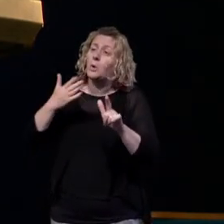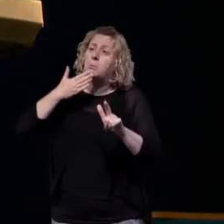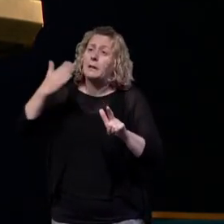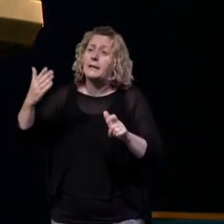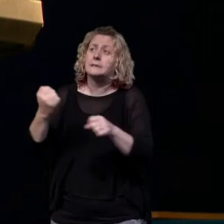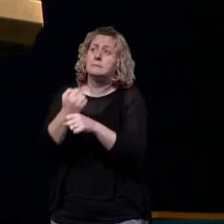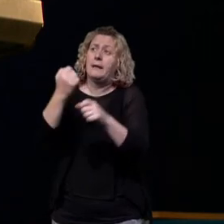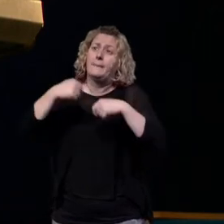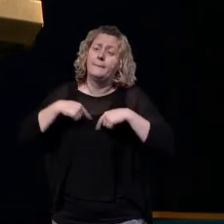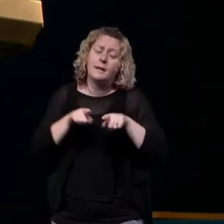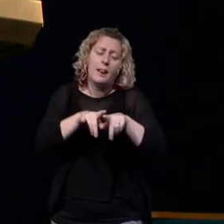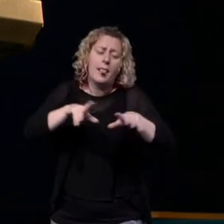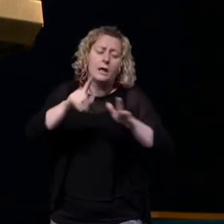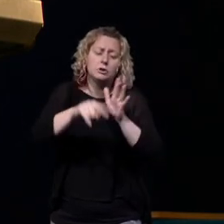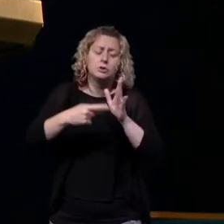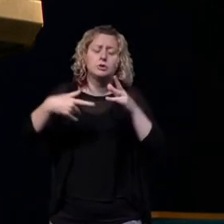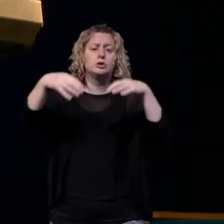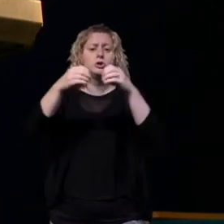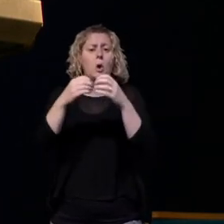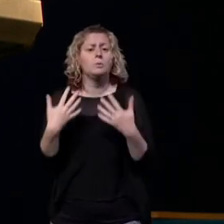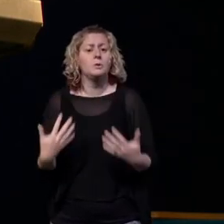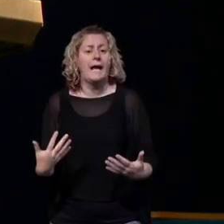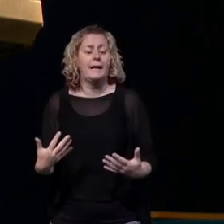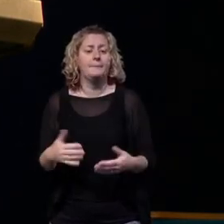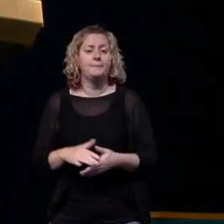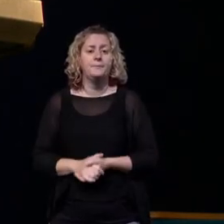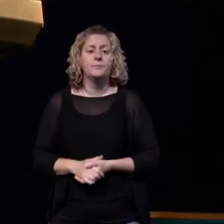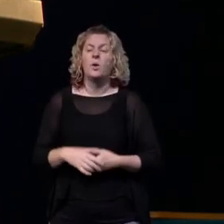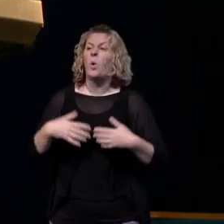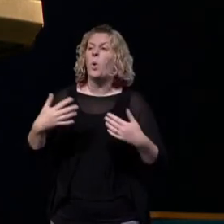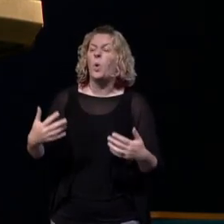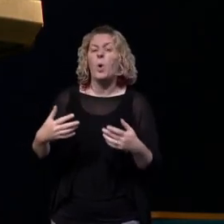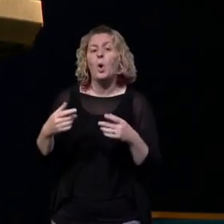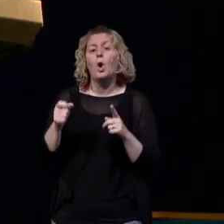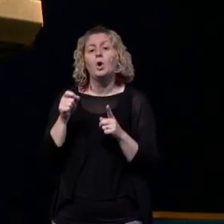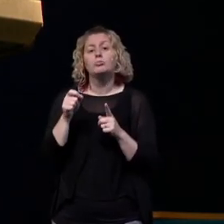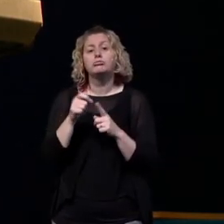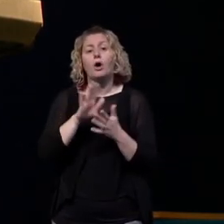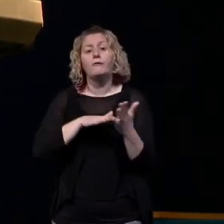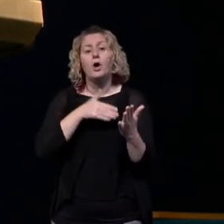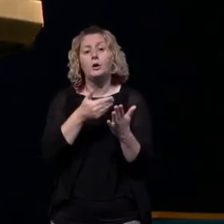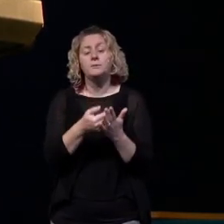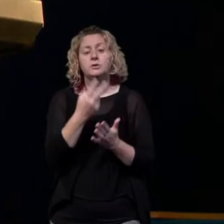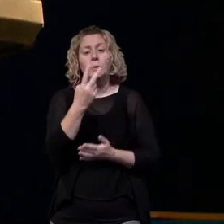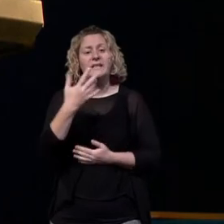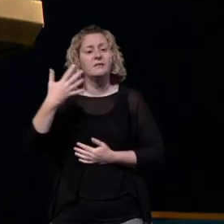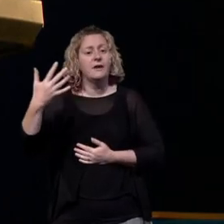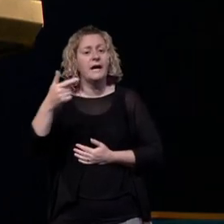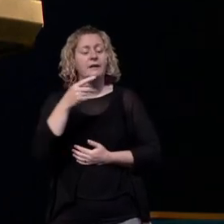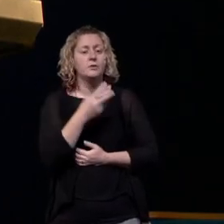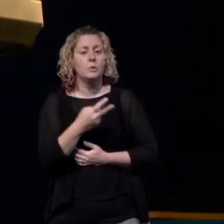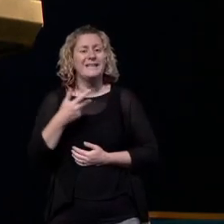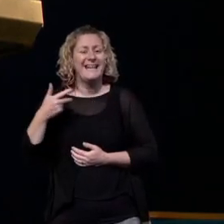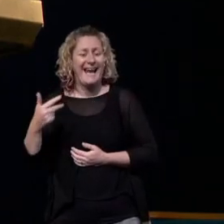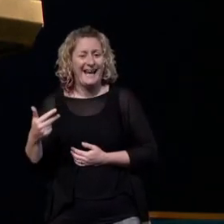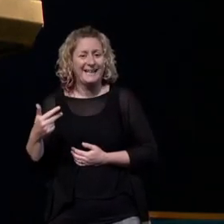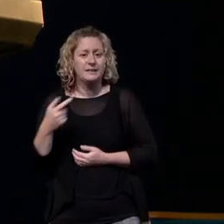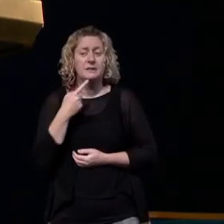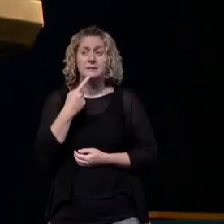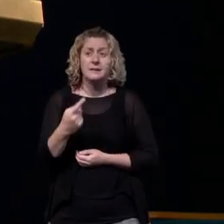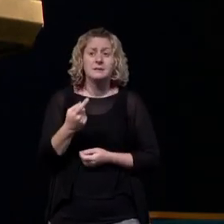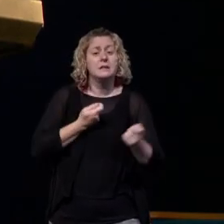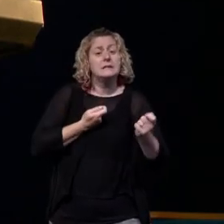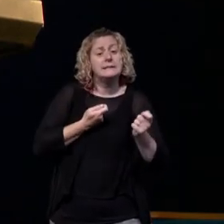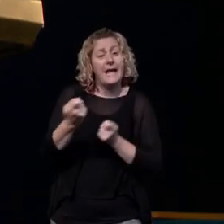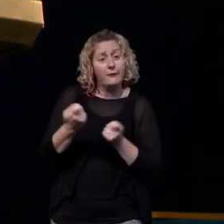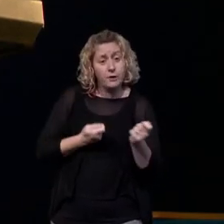city without walls is a man who lacks self-control. Proverbs 25, 28. Father, please give me the self-control today. Blessed are the